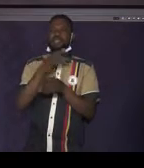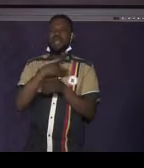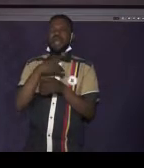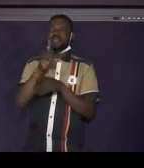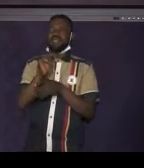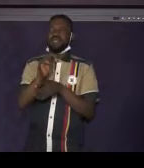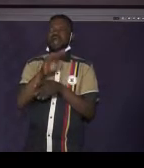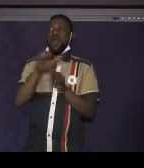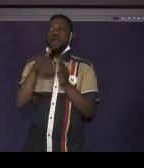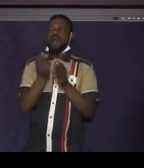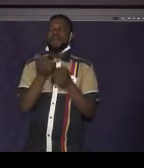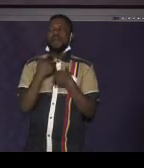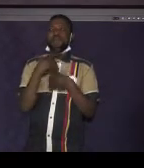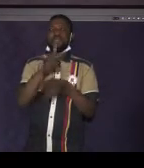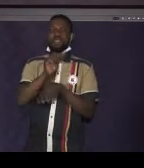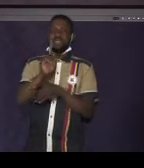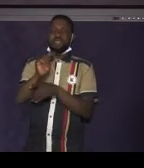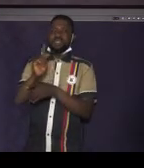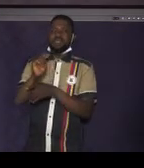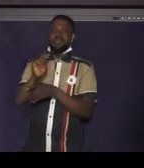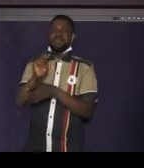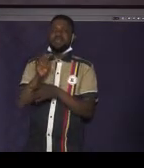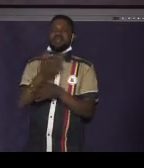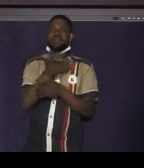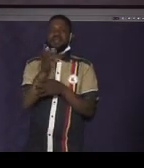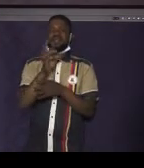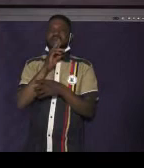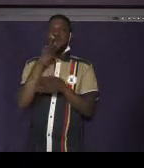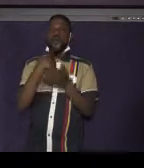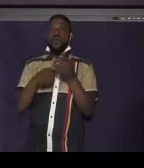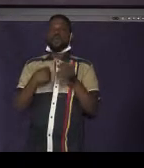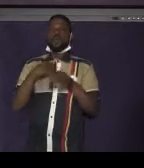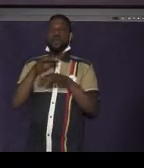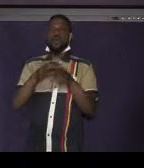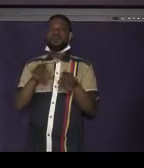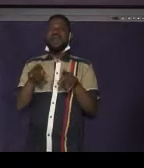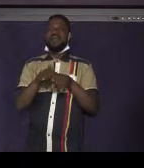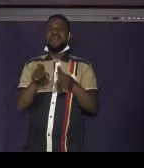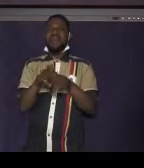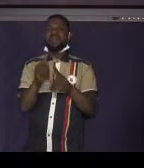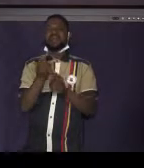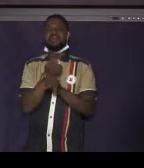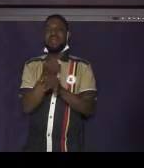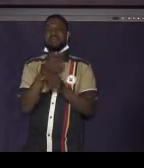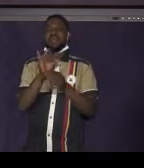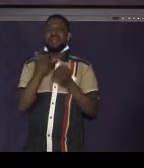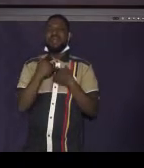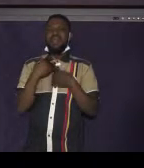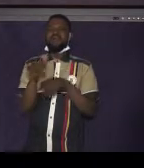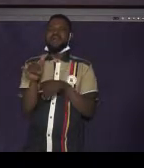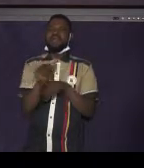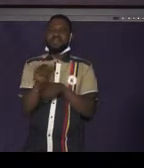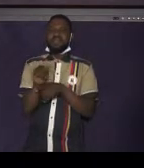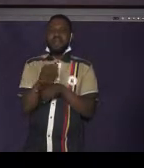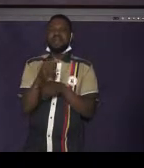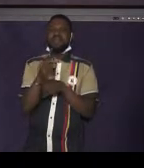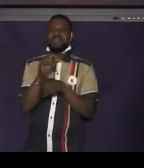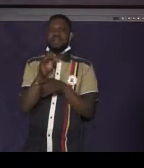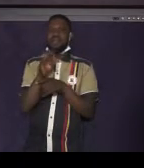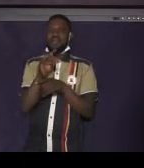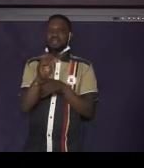t, they all have t. So these are what we call like terms. They have the same